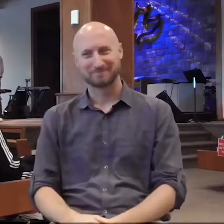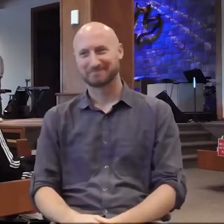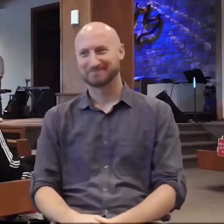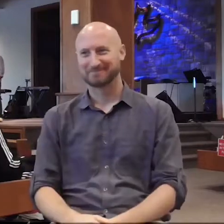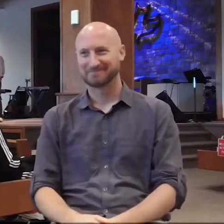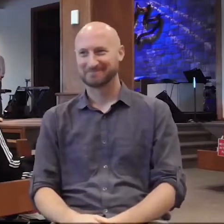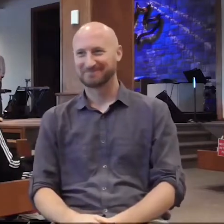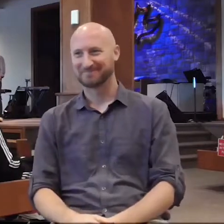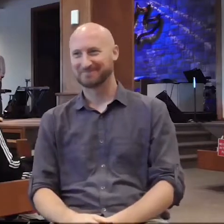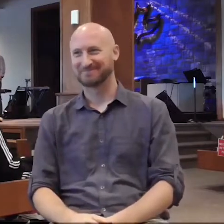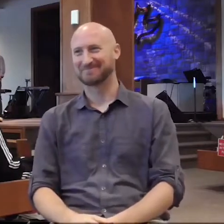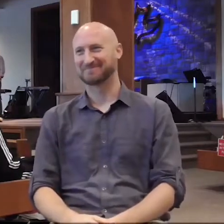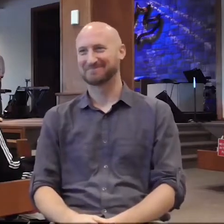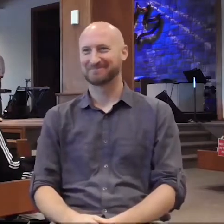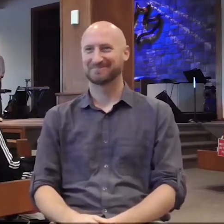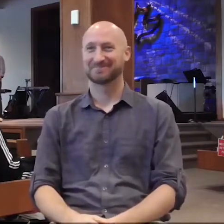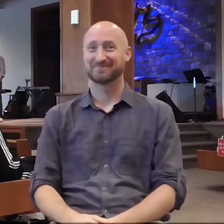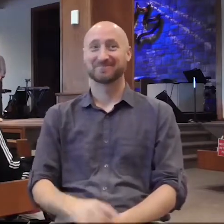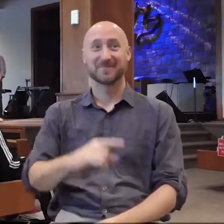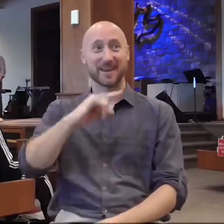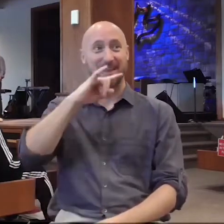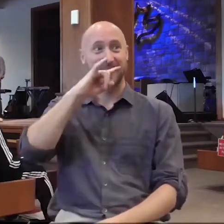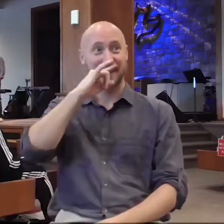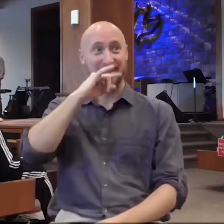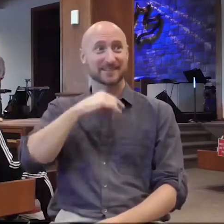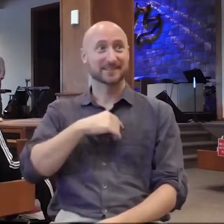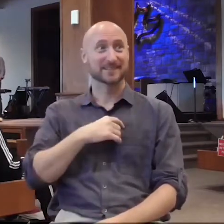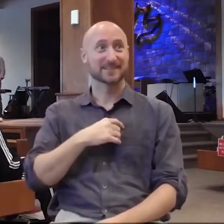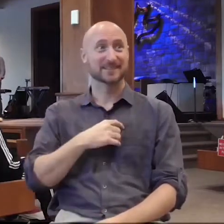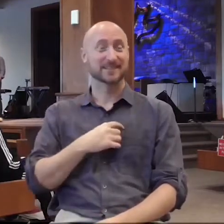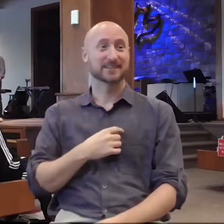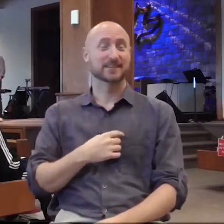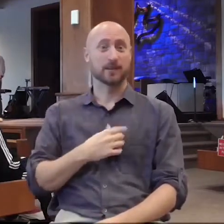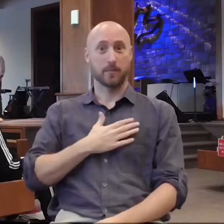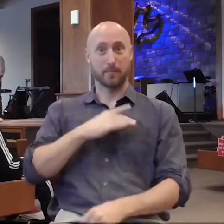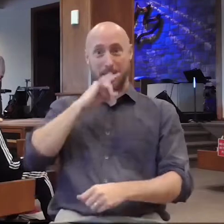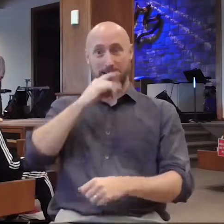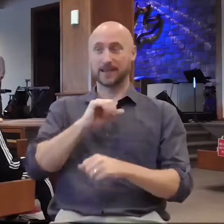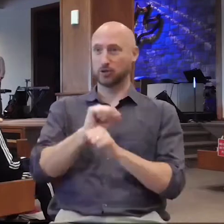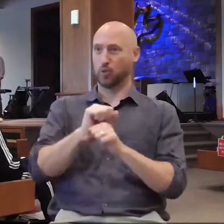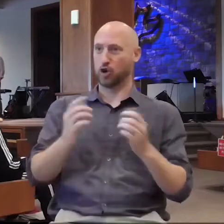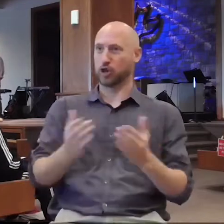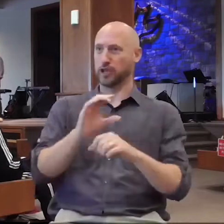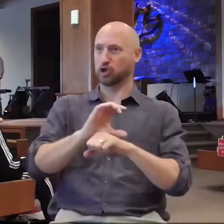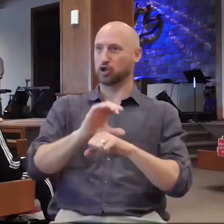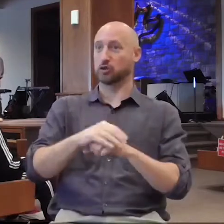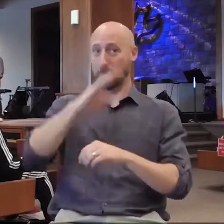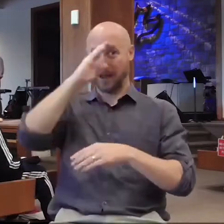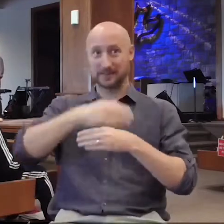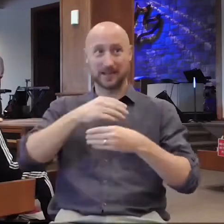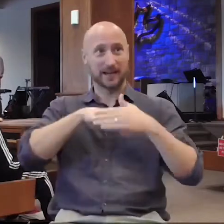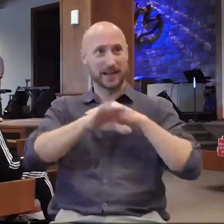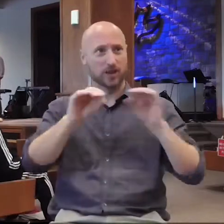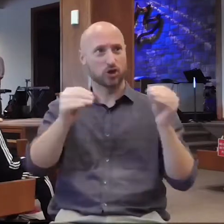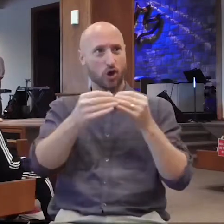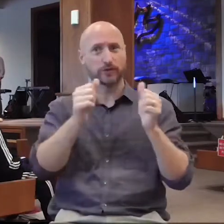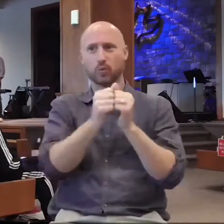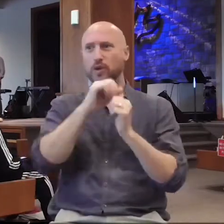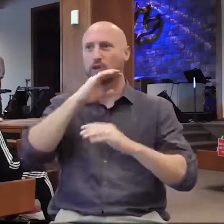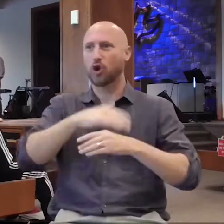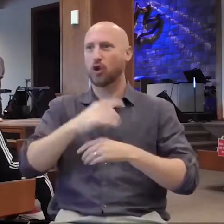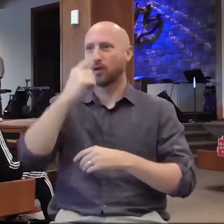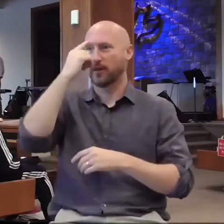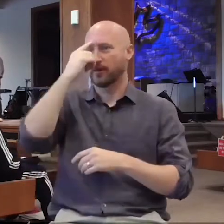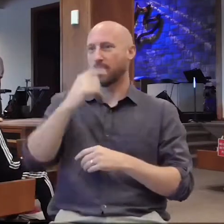You know, my kids, some of my kids work here at church, you know, if my son walks in my office or my daughter, I don't think, oh,